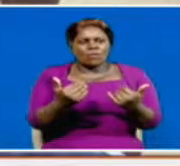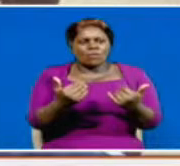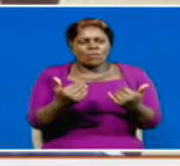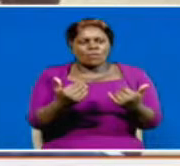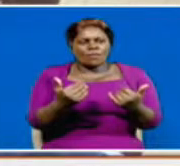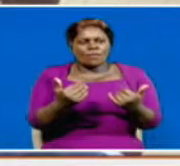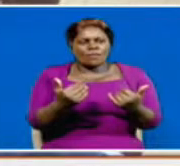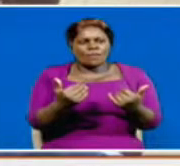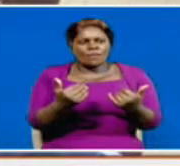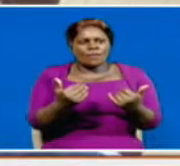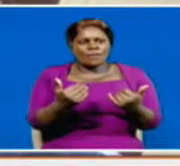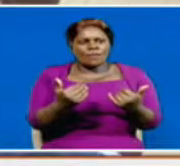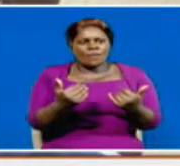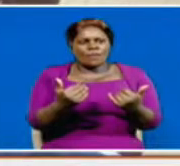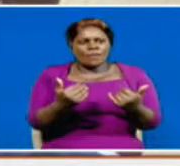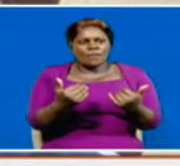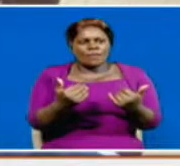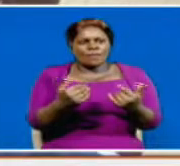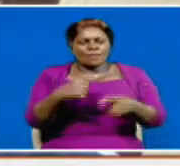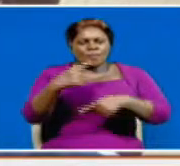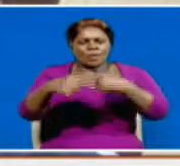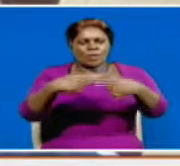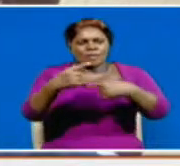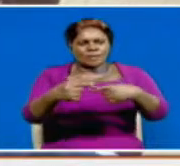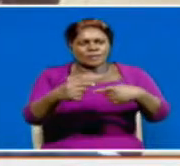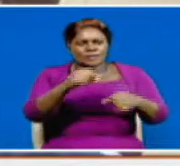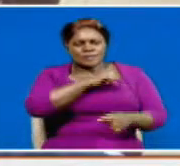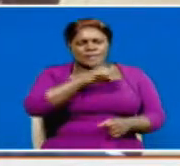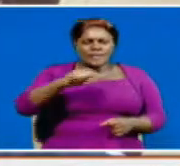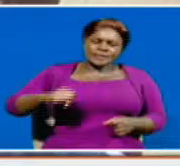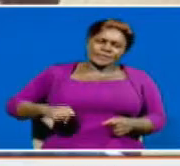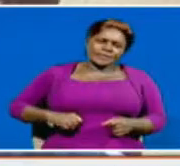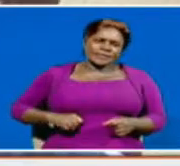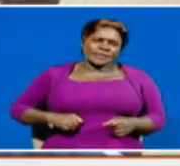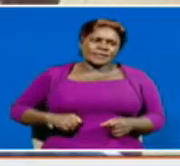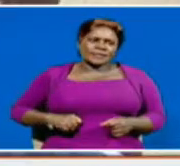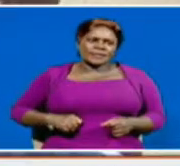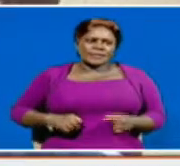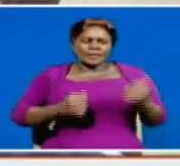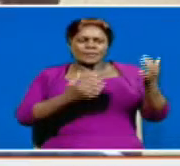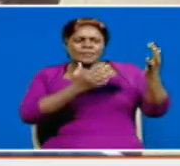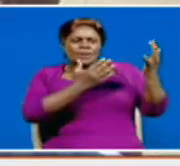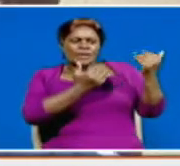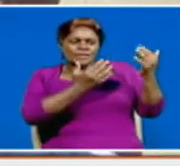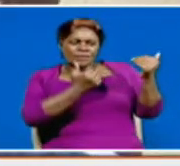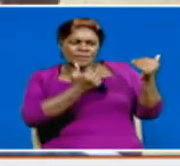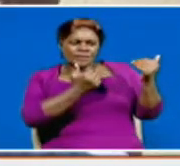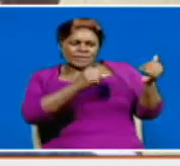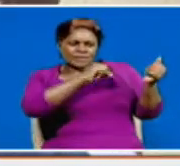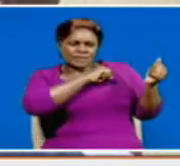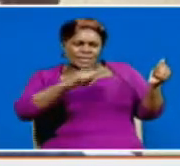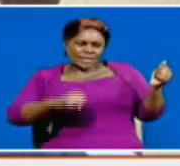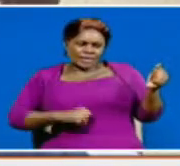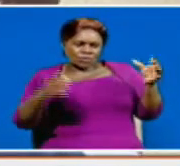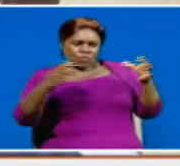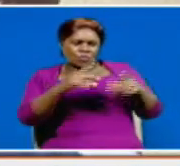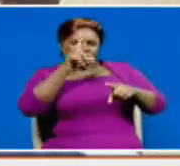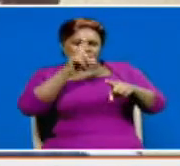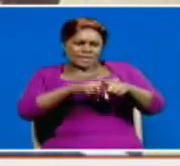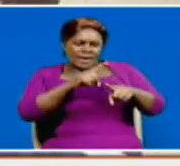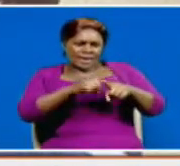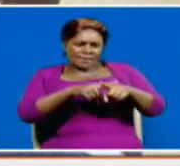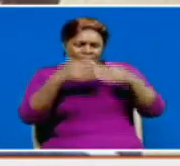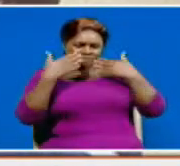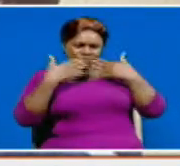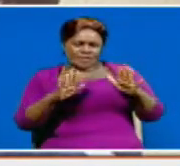that has already progressed to the Senate. So we expect that senators, once the House